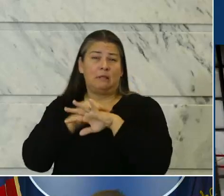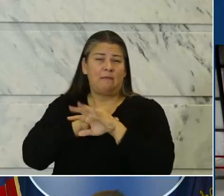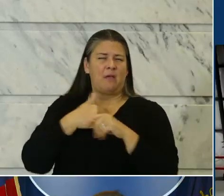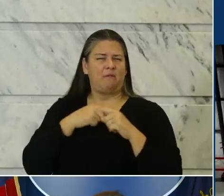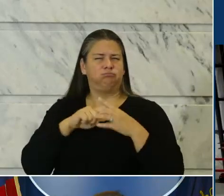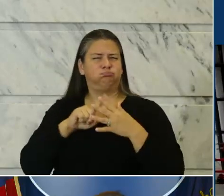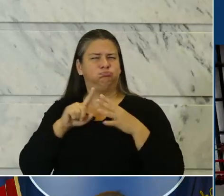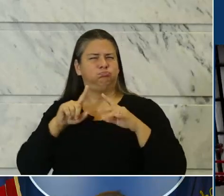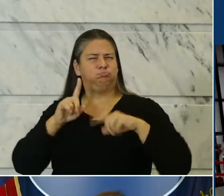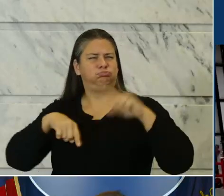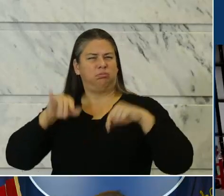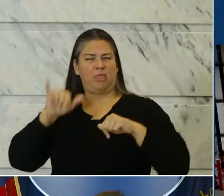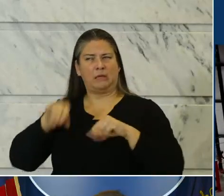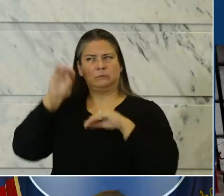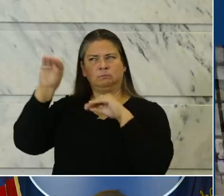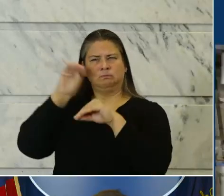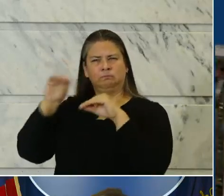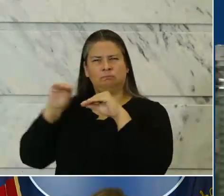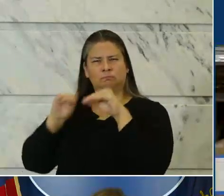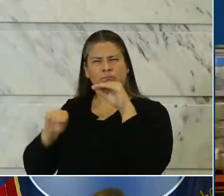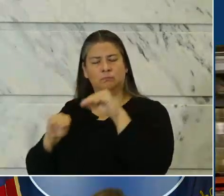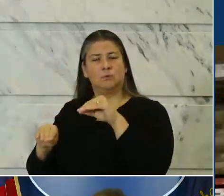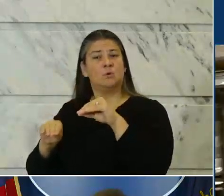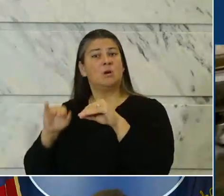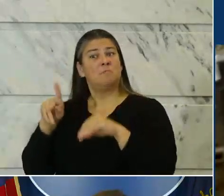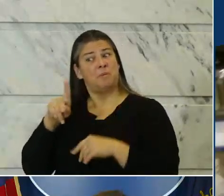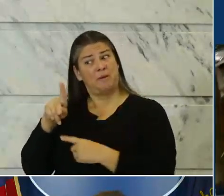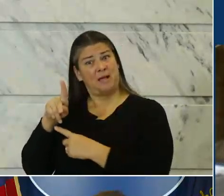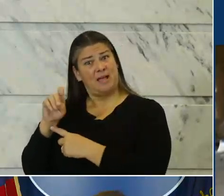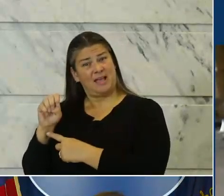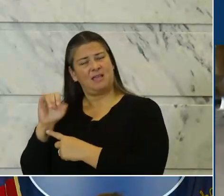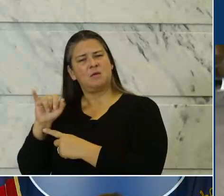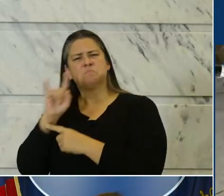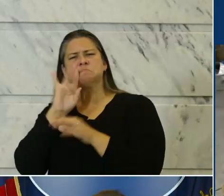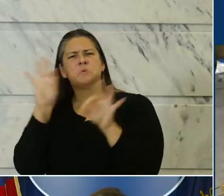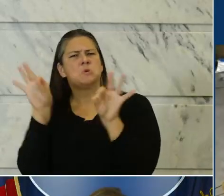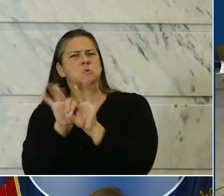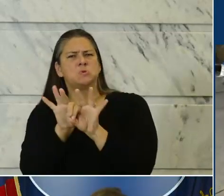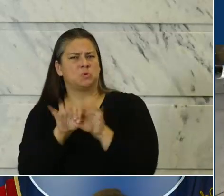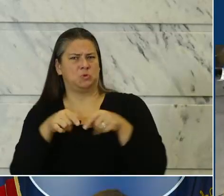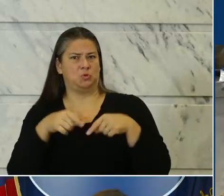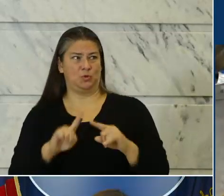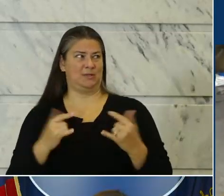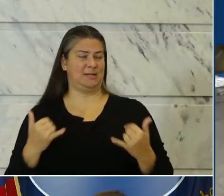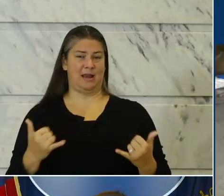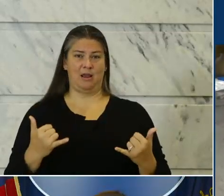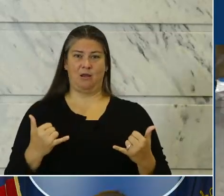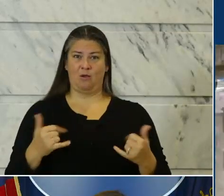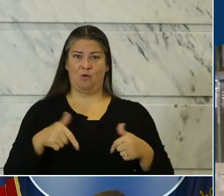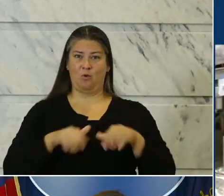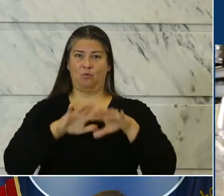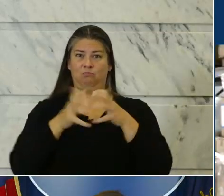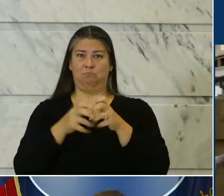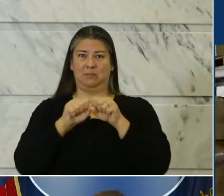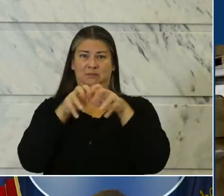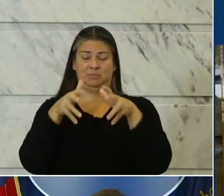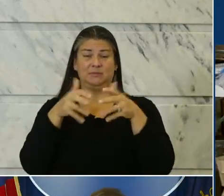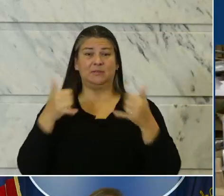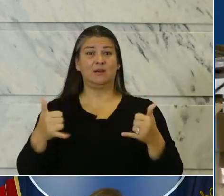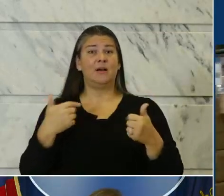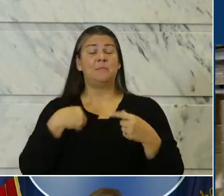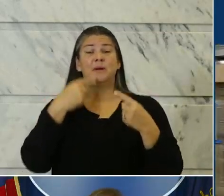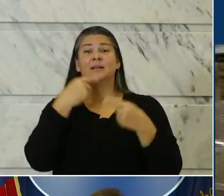protecting Kentuckians during this pandemic, and I am proud to report that as of this week, our Department of Public Health warehouse